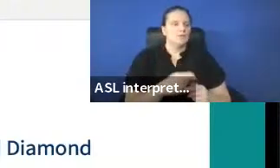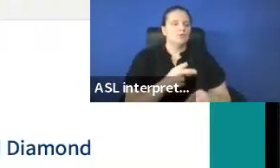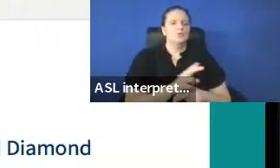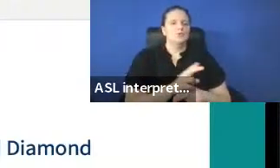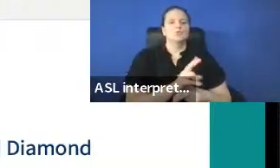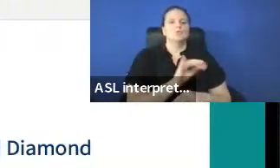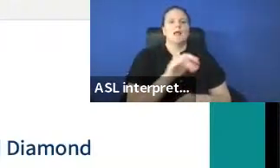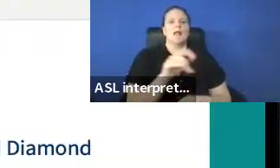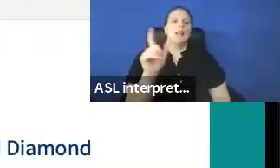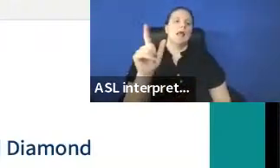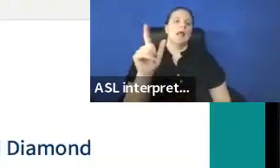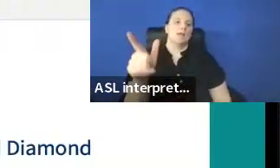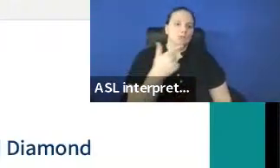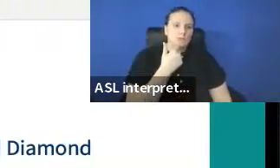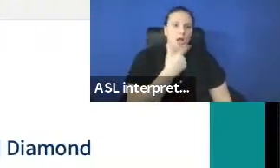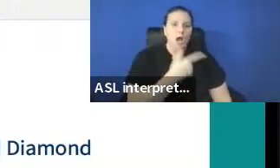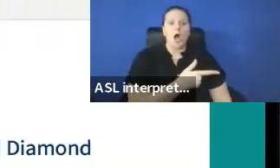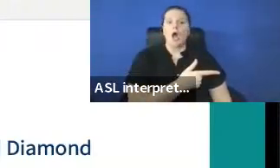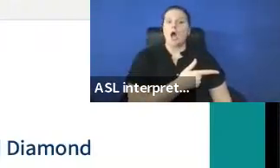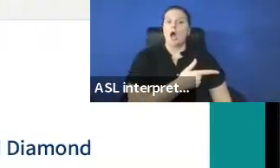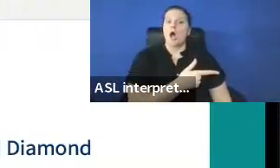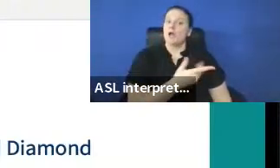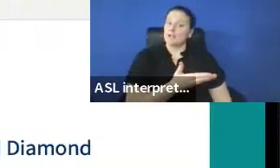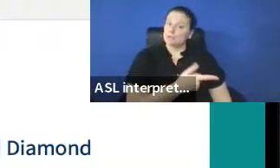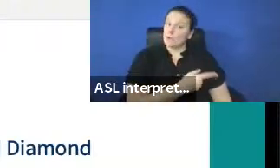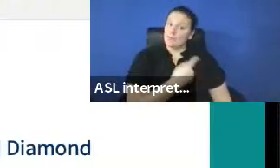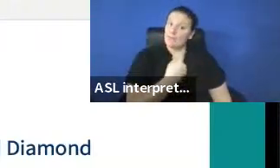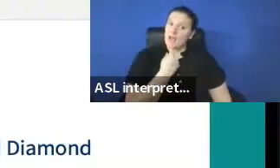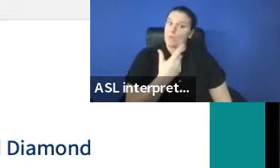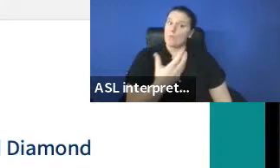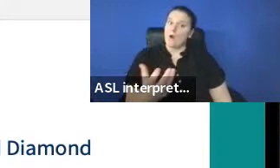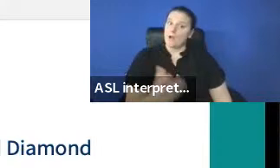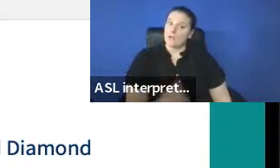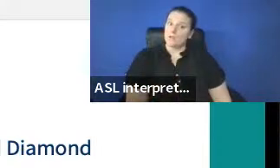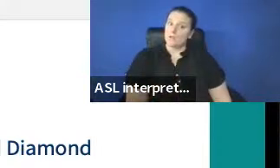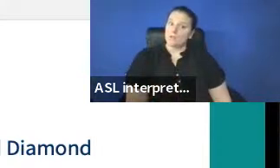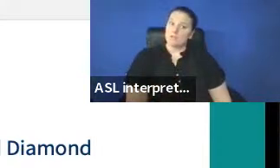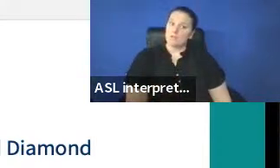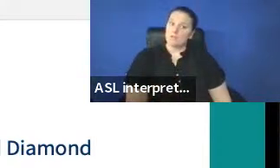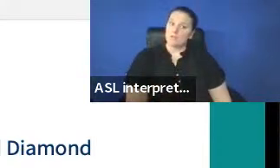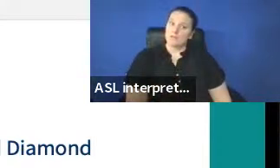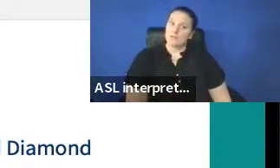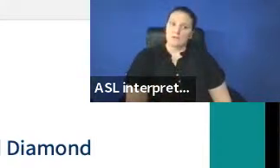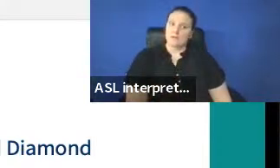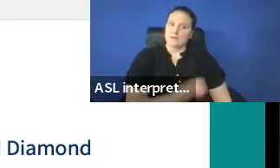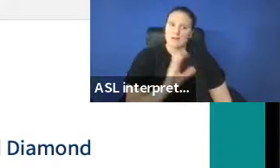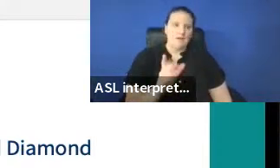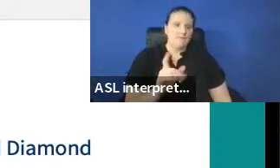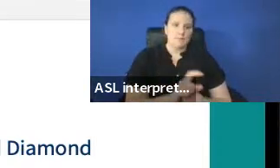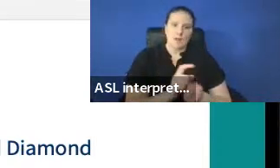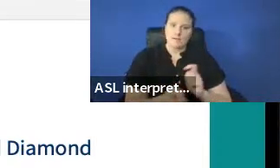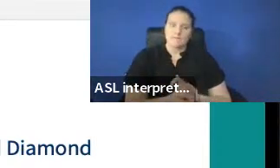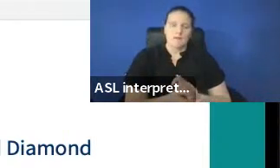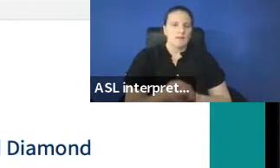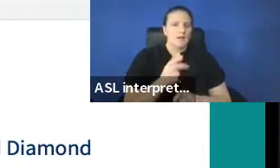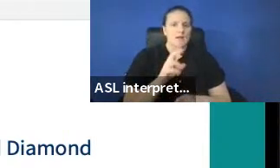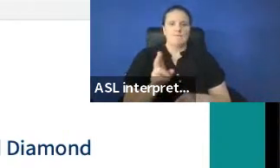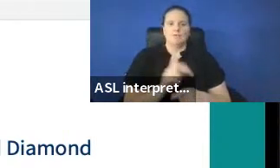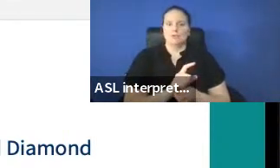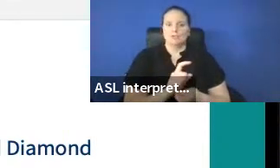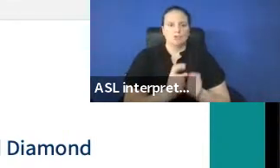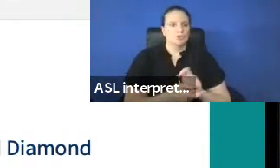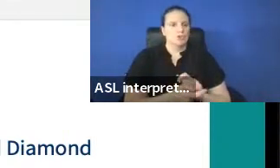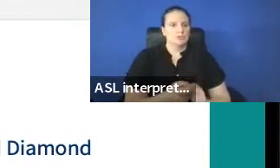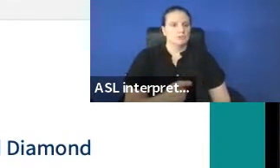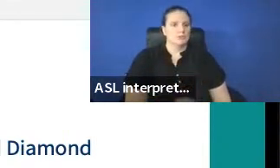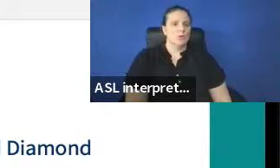this later to say, here's what they wanted, and it never gets modified. It never gets changed.